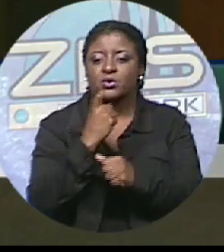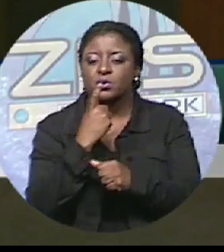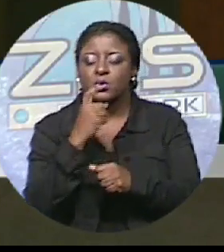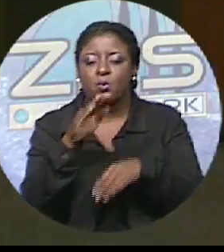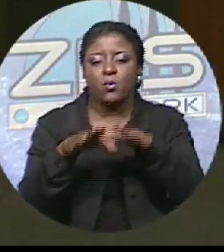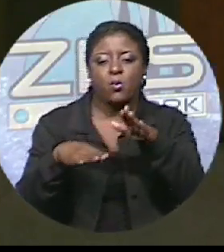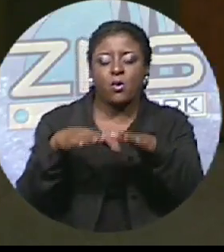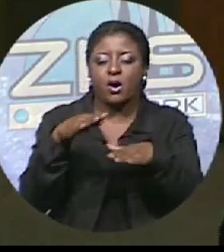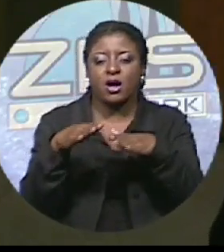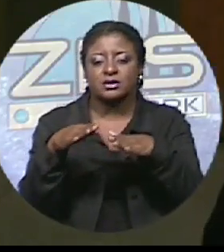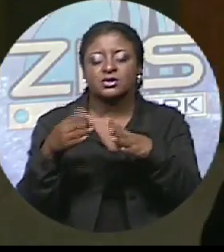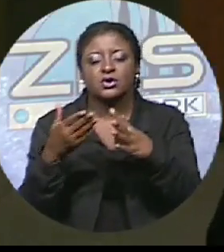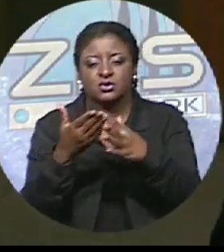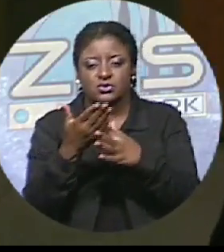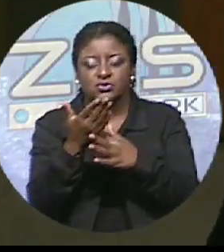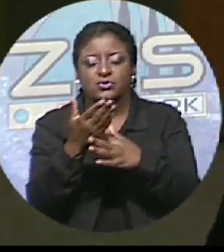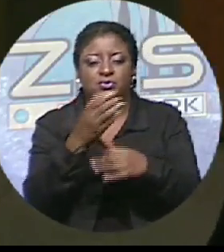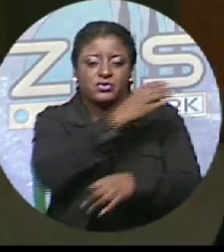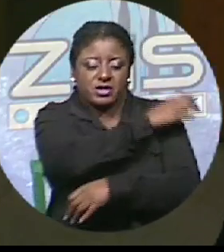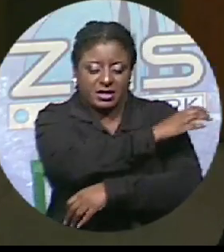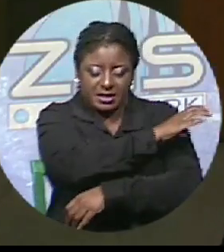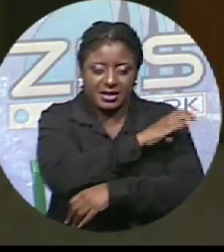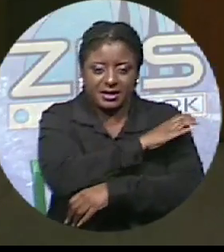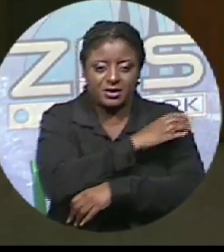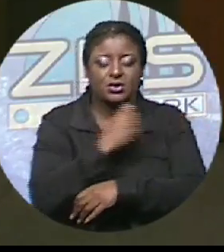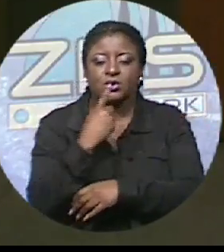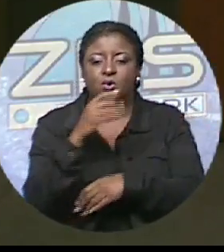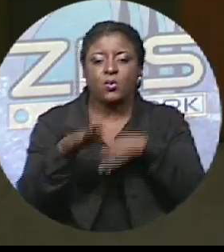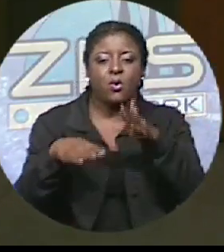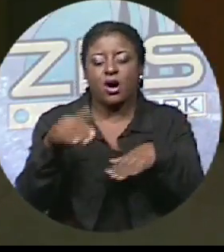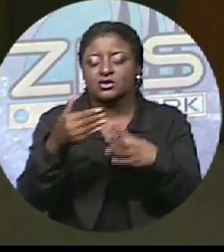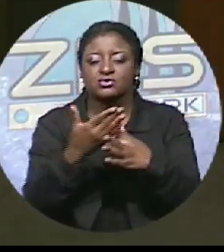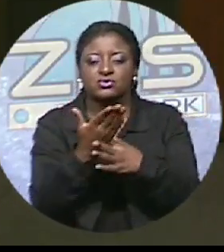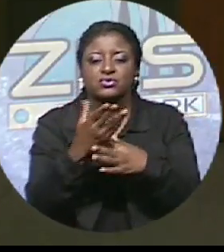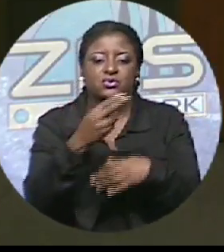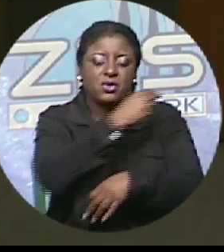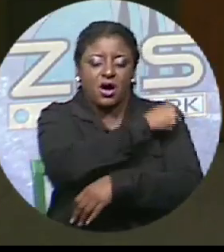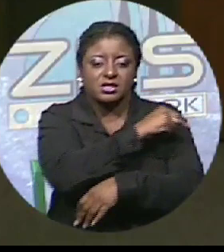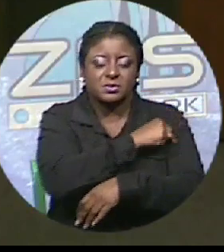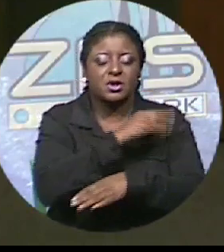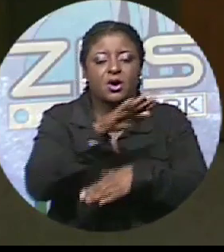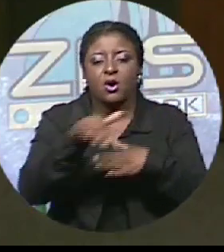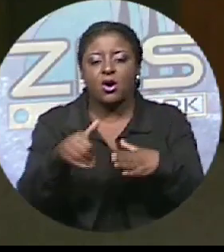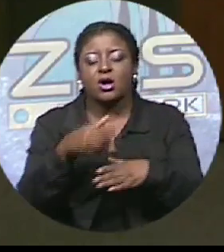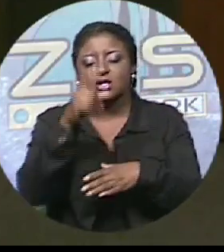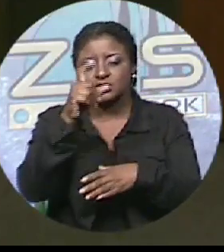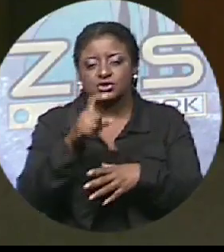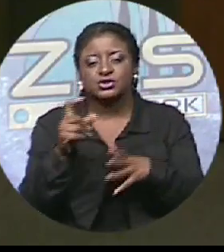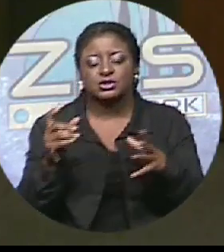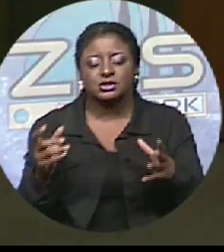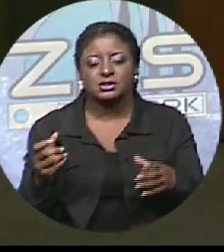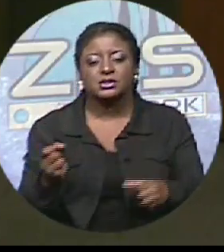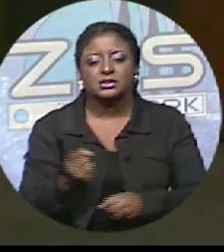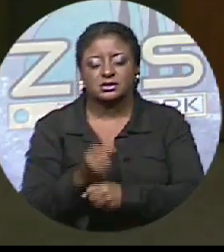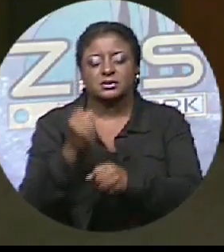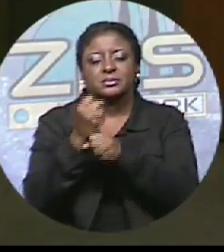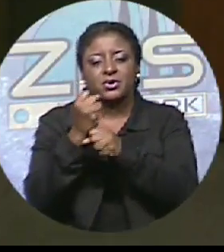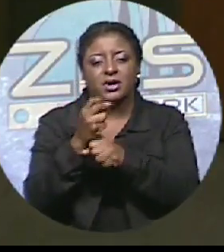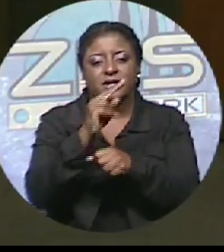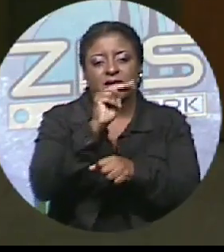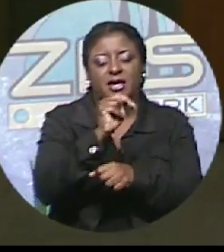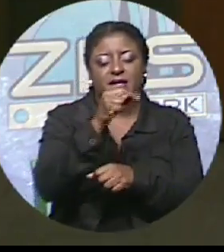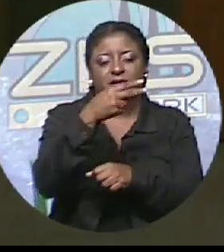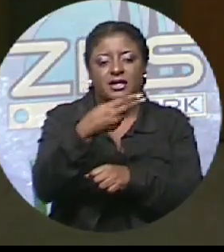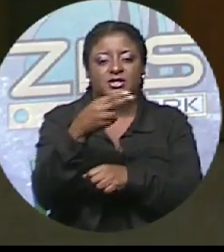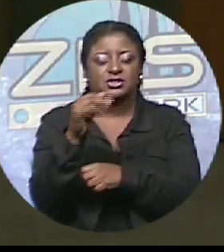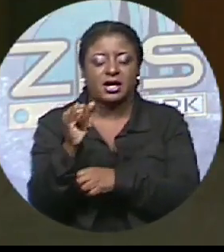Princess Margaret Hospital, who walks through the clinic, who goes to the clinic on the Family Islands, all of them should be advocates of NHI. Because guess what? If they had the choice, they wouldn't have